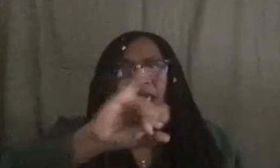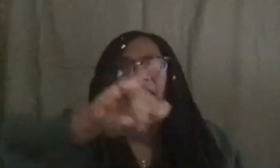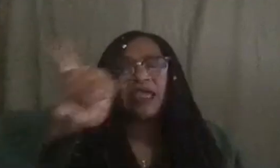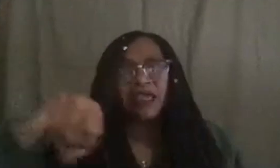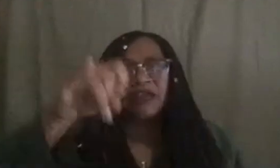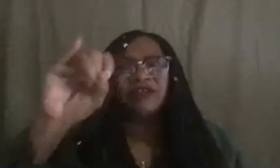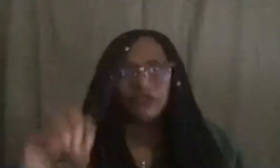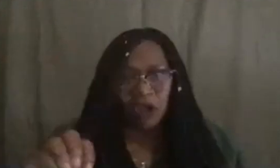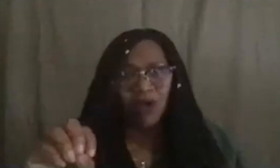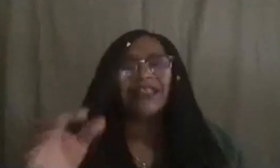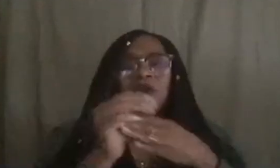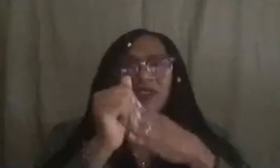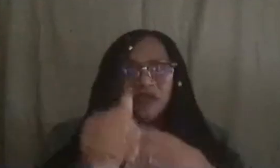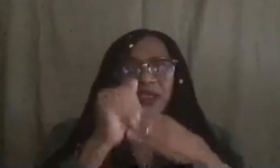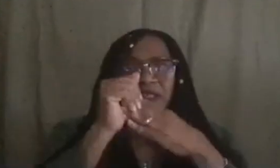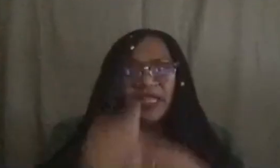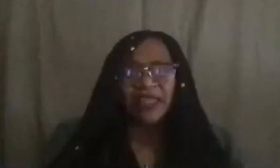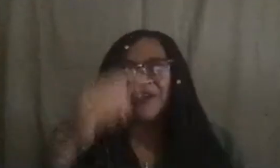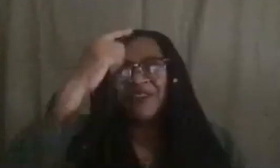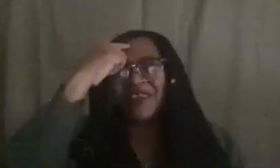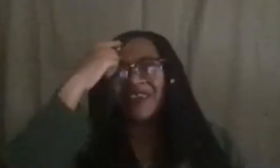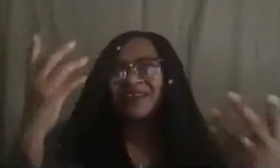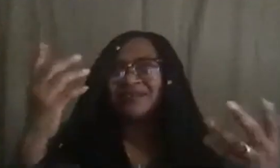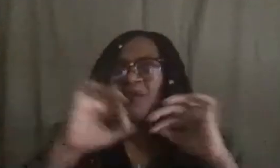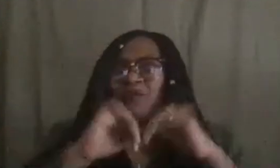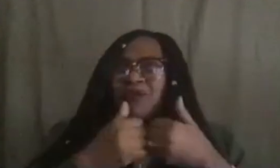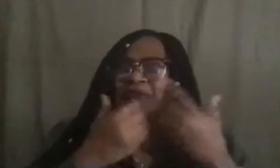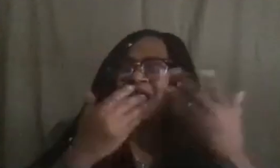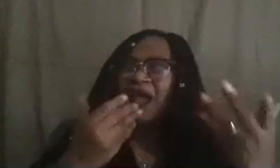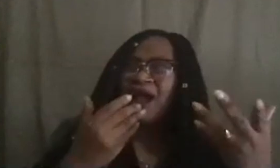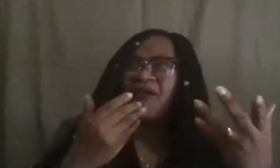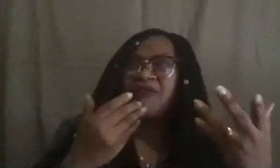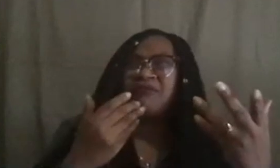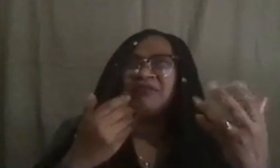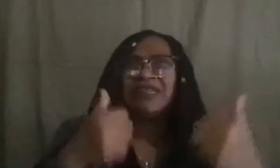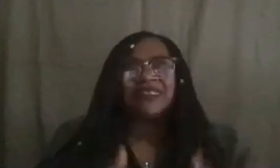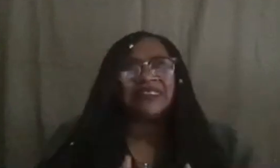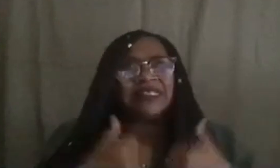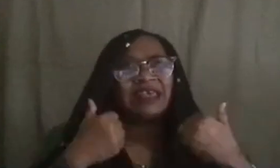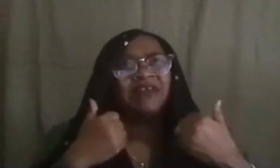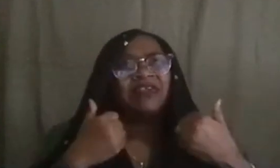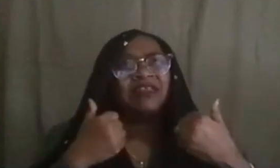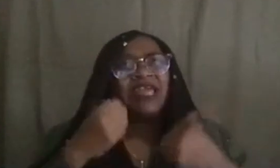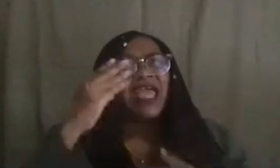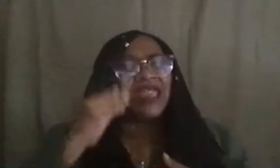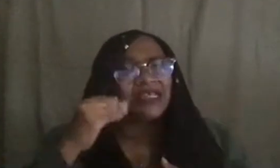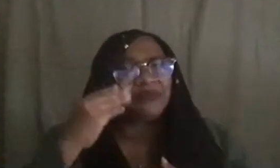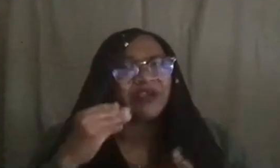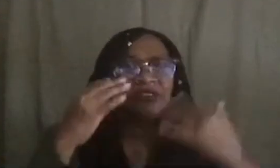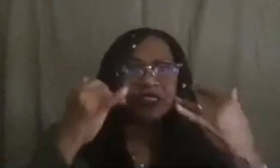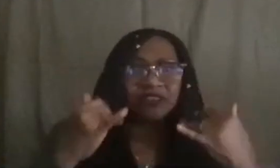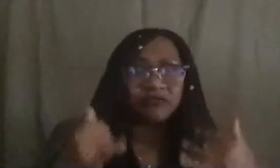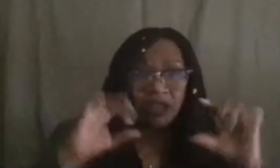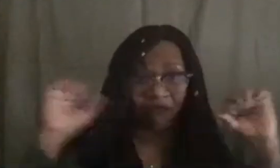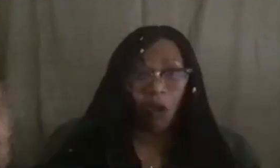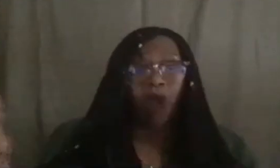of thinking about what it is to live through the onslaught of anti-Black violence. So everyone who is here who